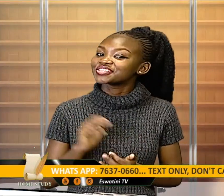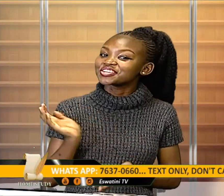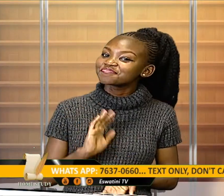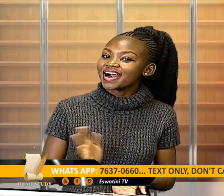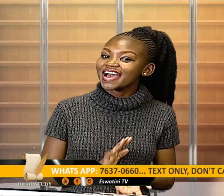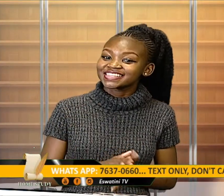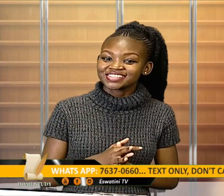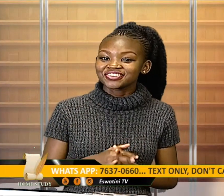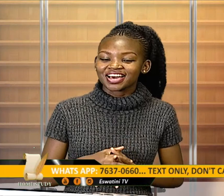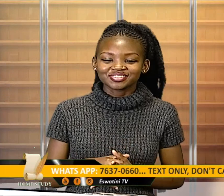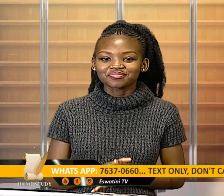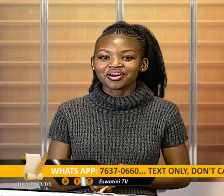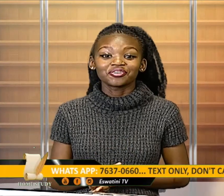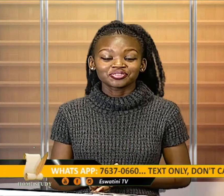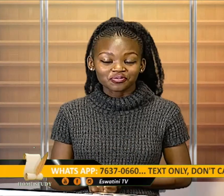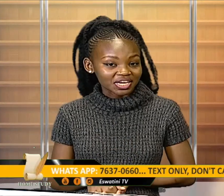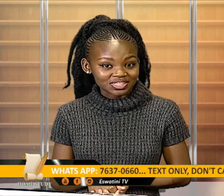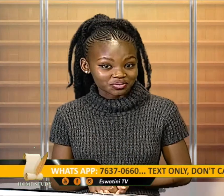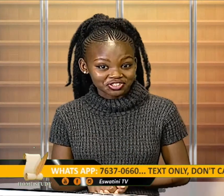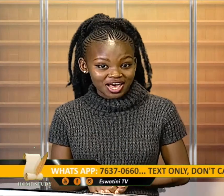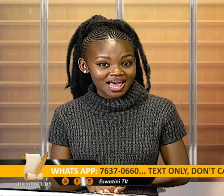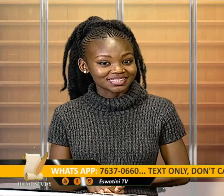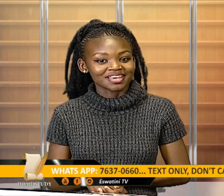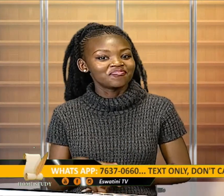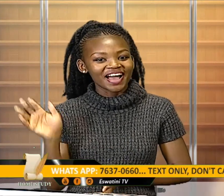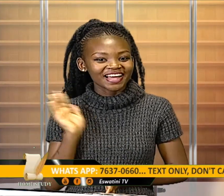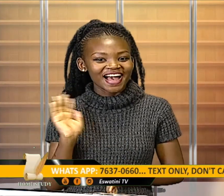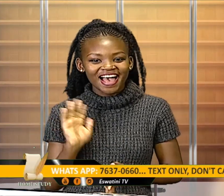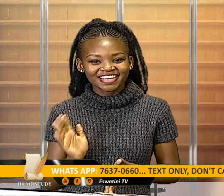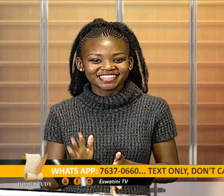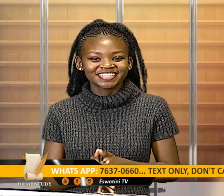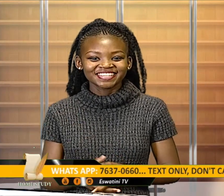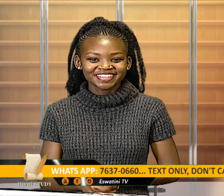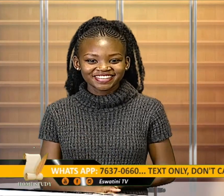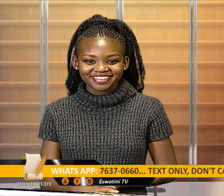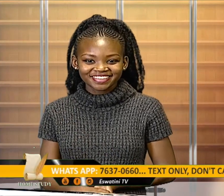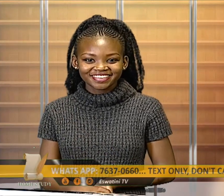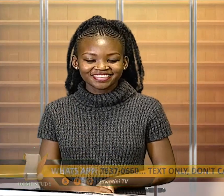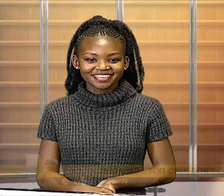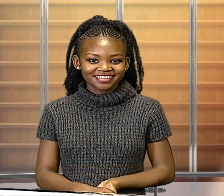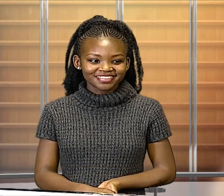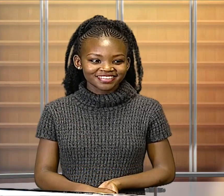team, it's goodbye. See you guys tomorrow. Don't forget to wash your hands. Bye, guys. Bye.